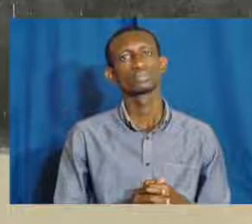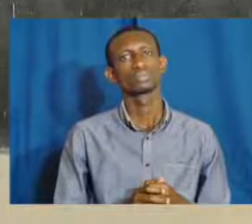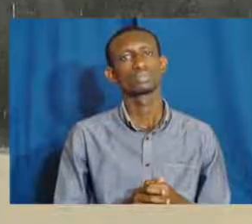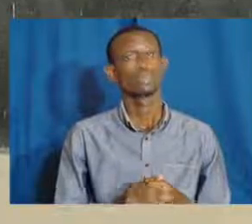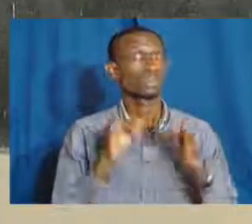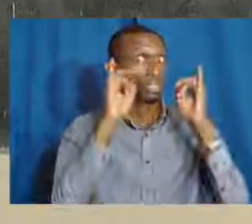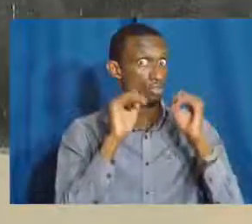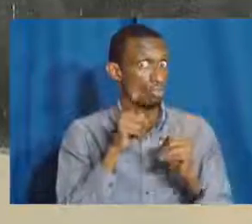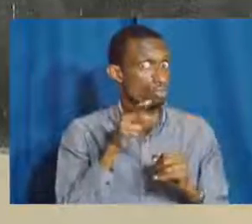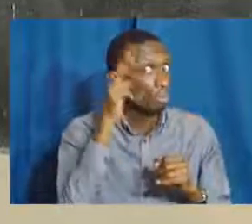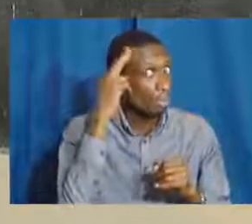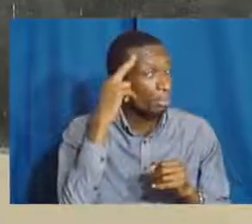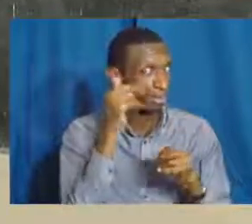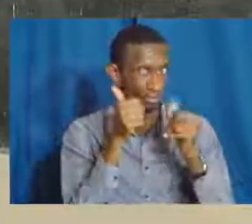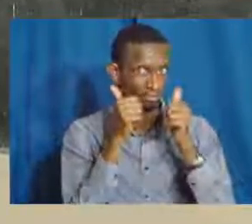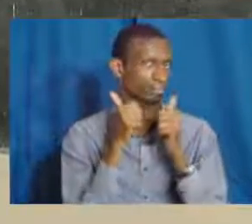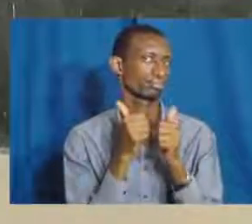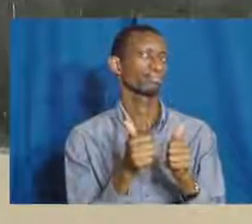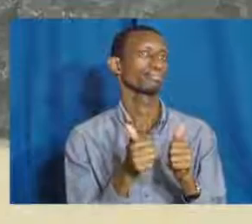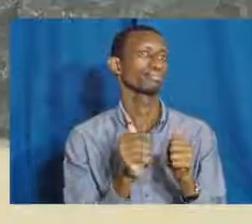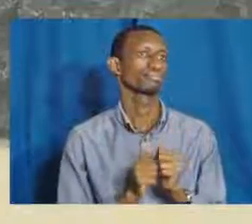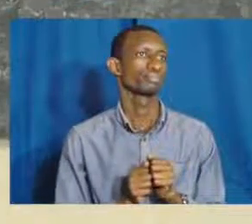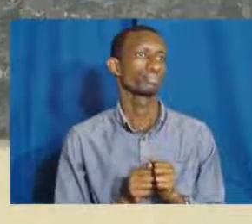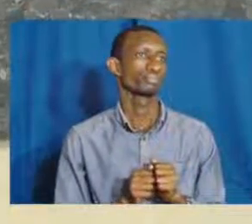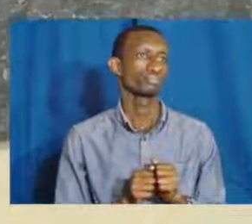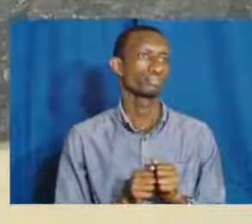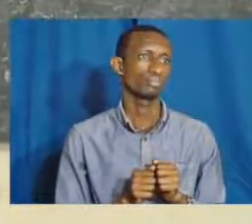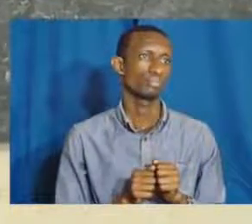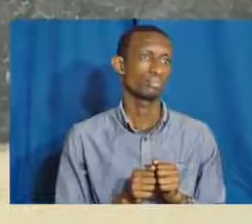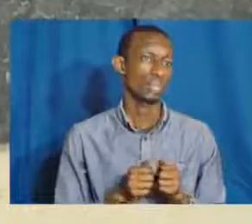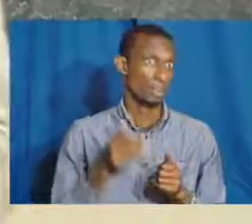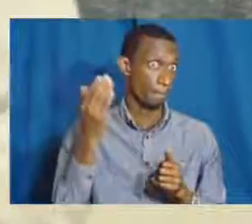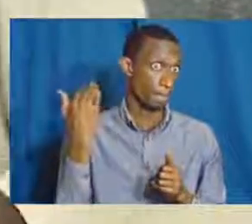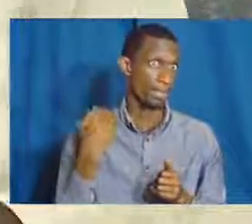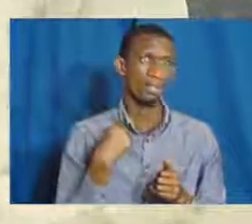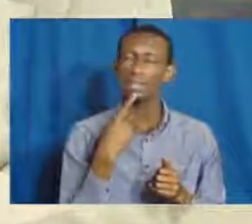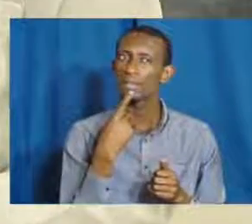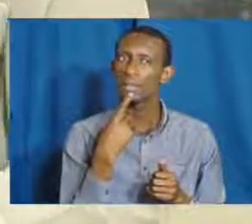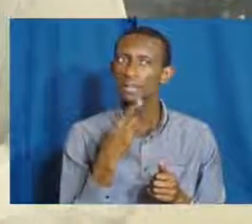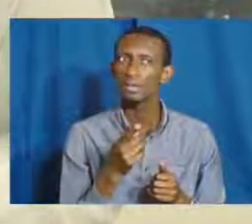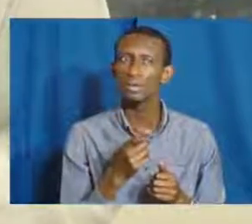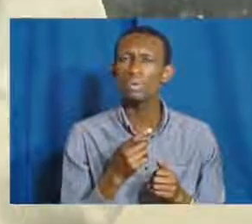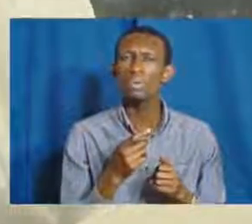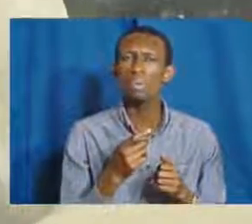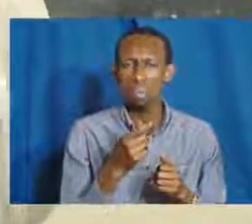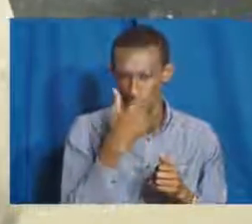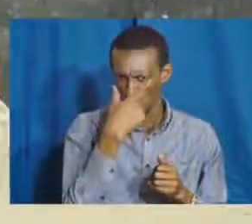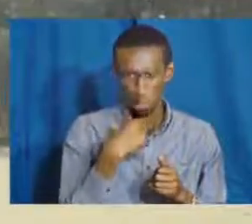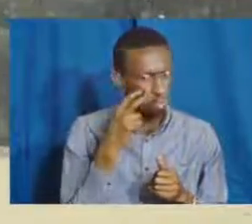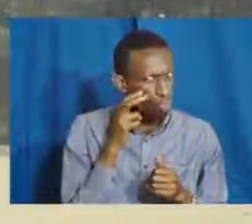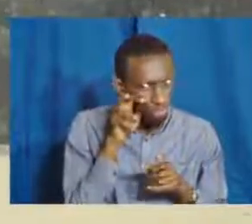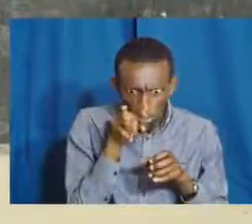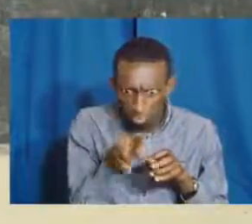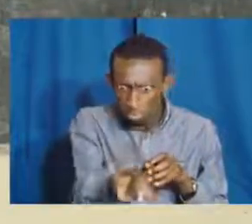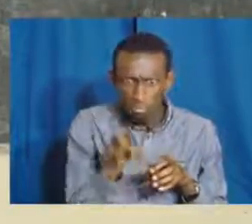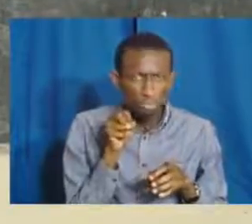If you remember very well, I said that the discovery of this periodic table is one of